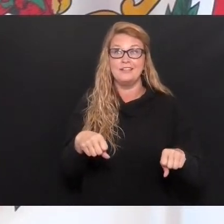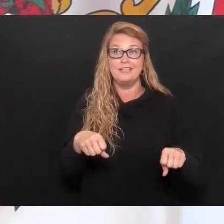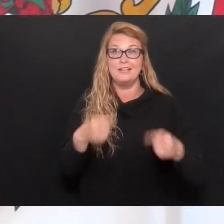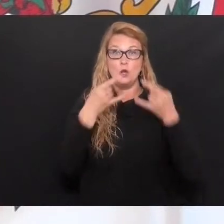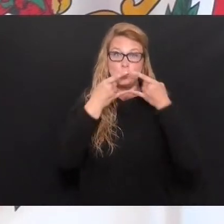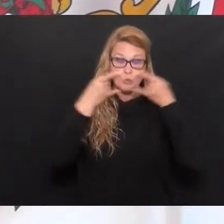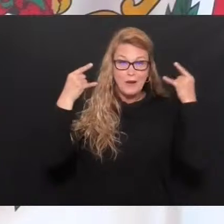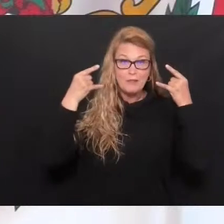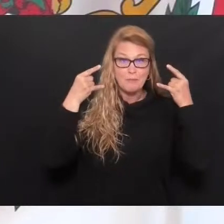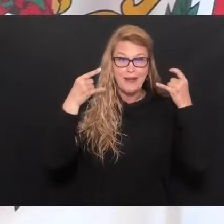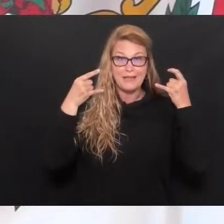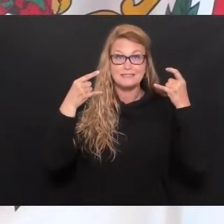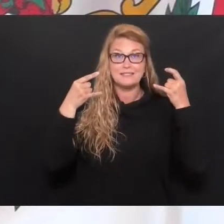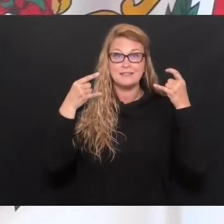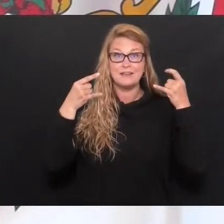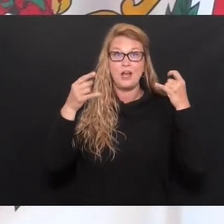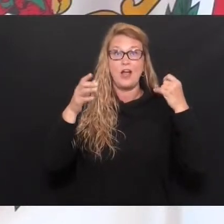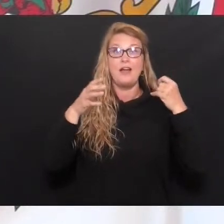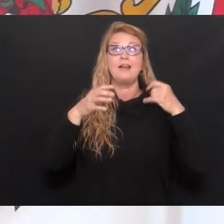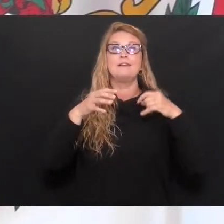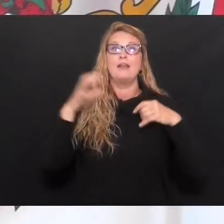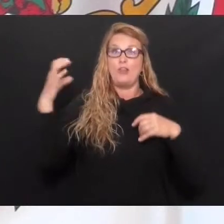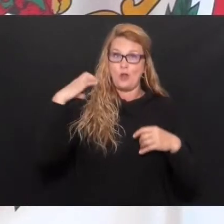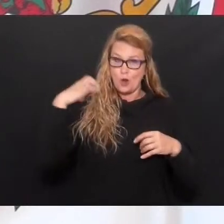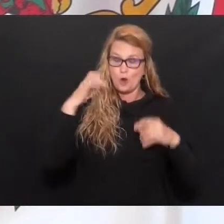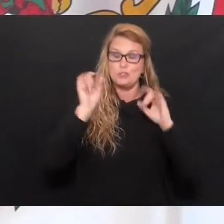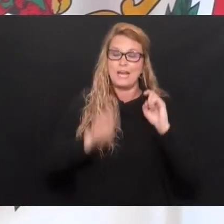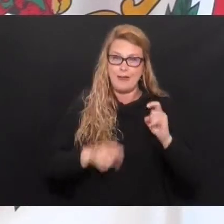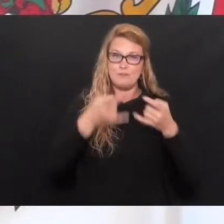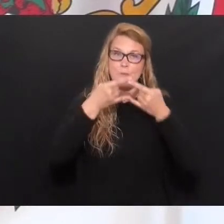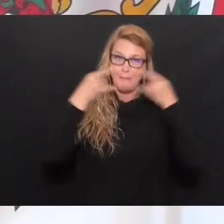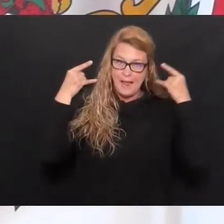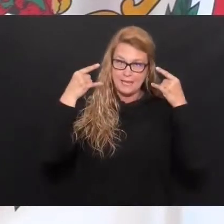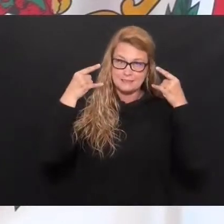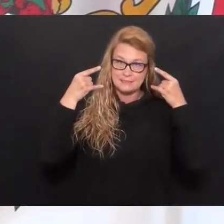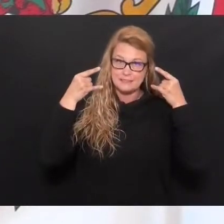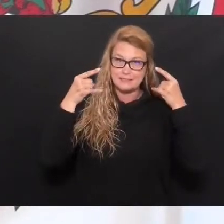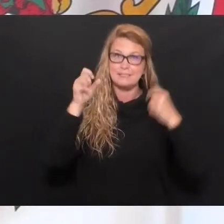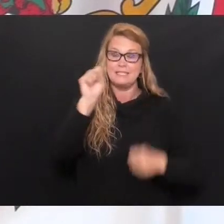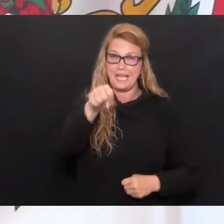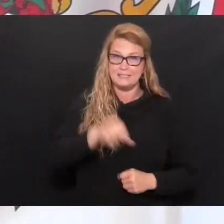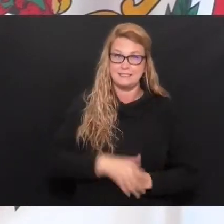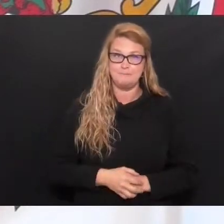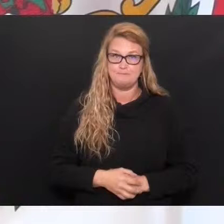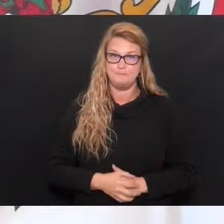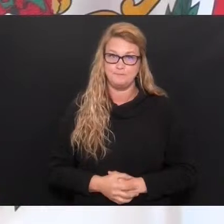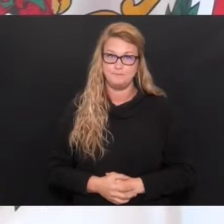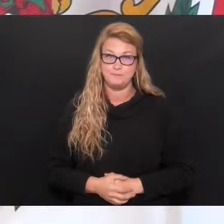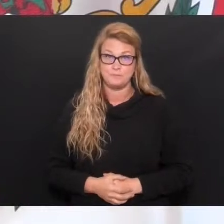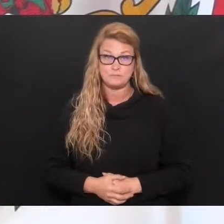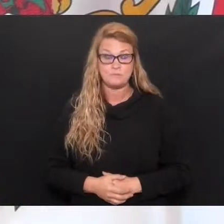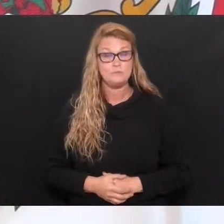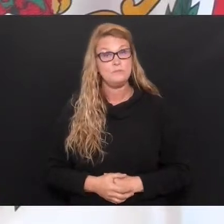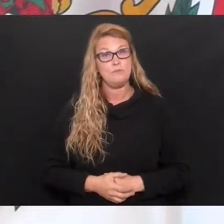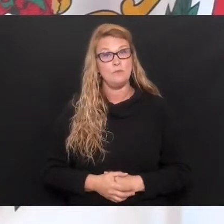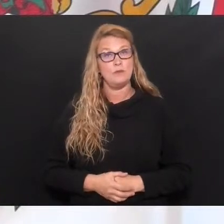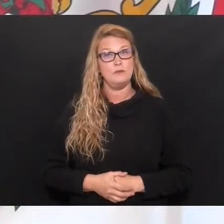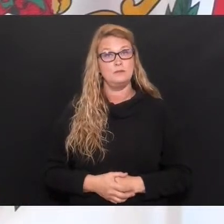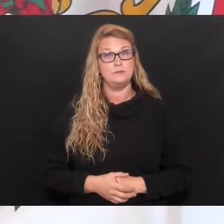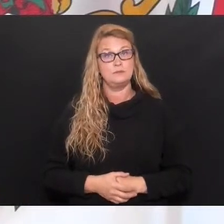wear their mask as the coaches should, wear their mask on the sidelines. Now, from the standpoint